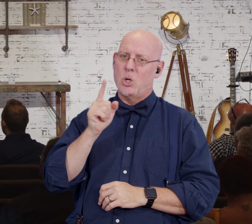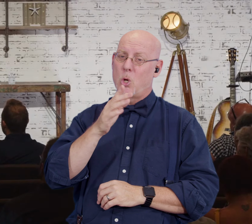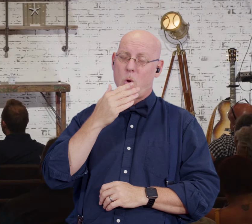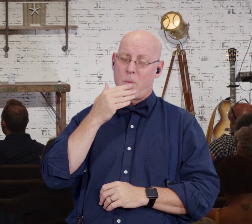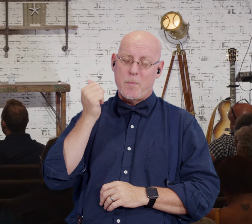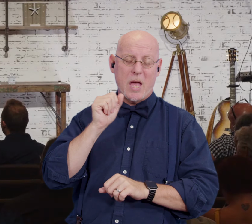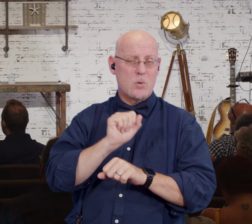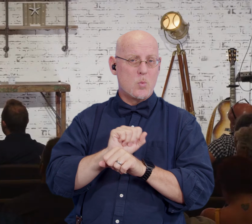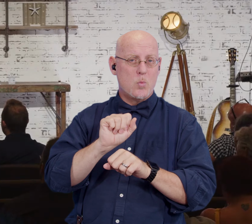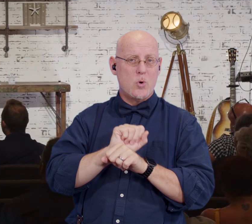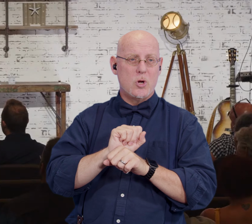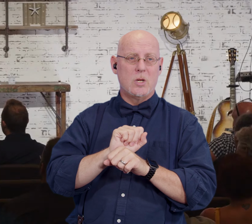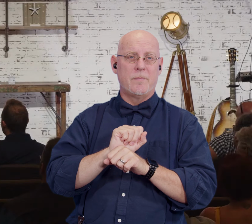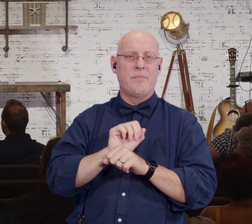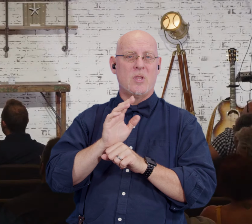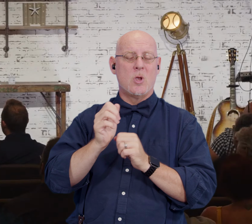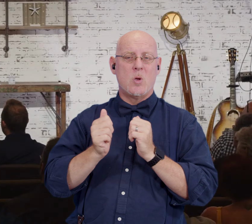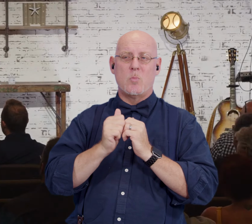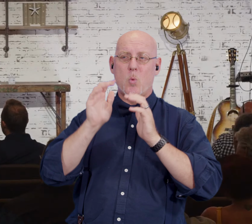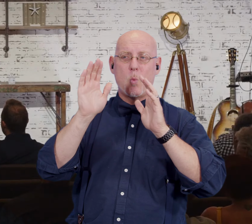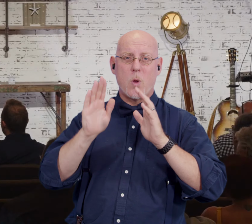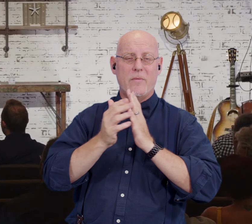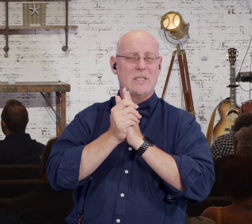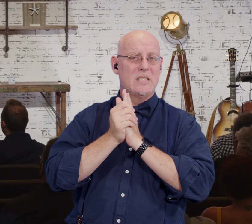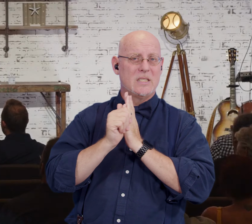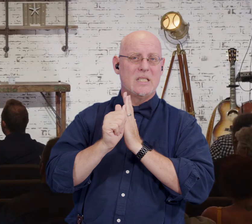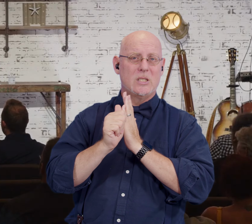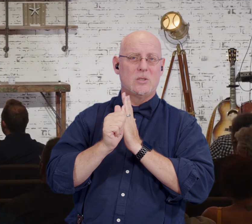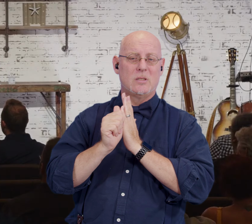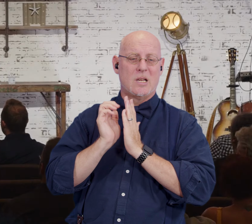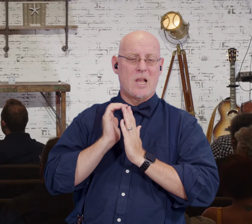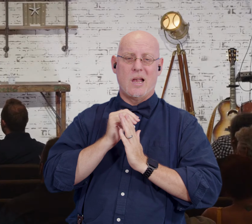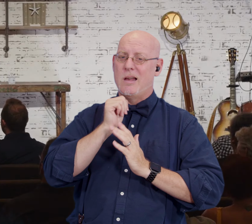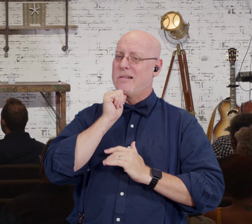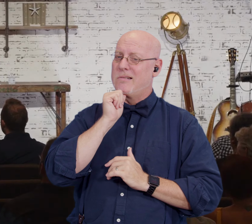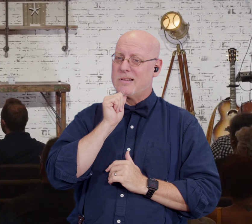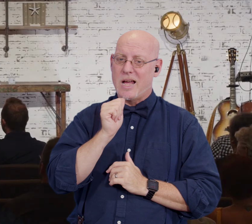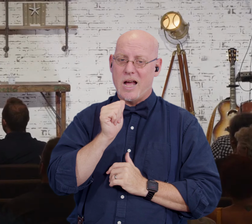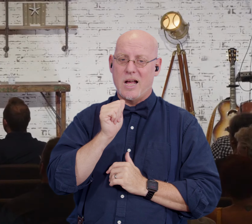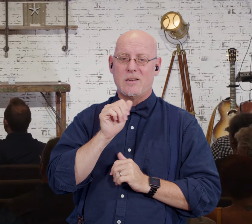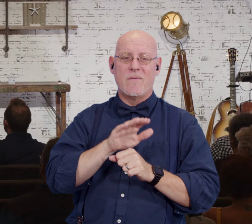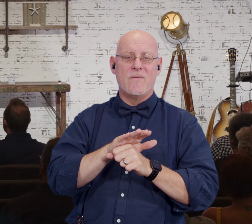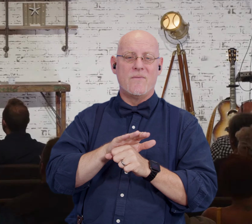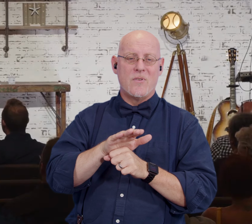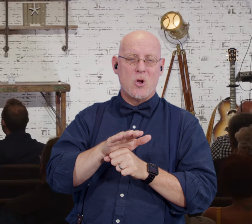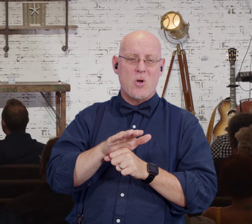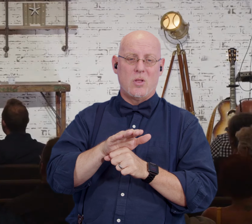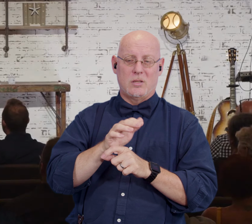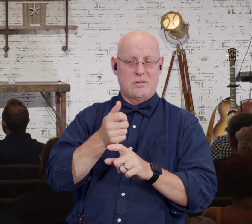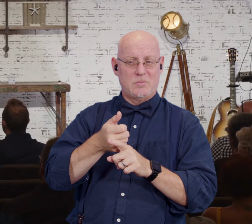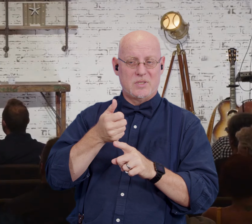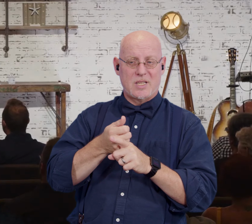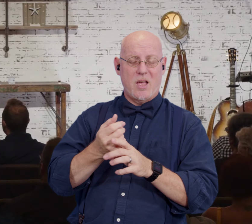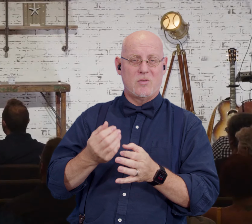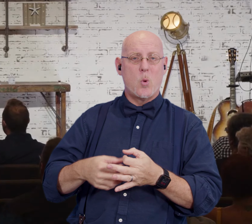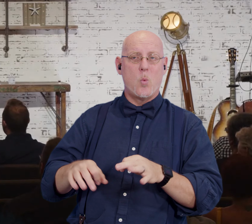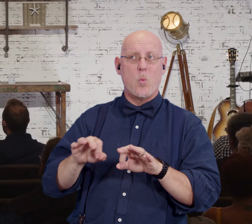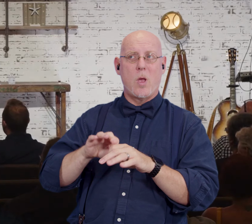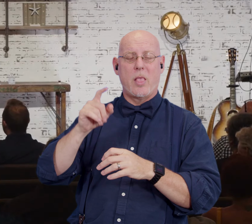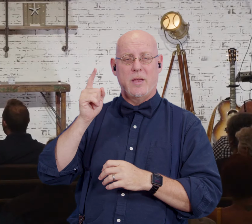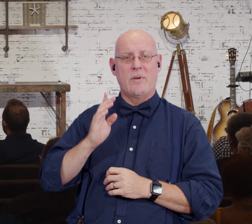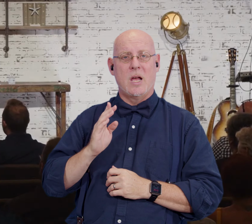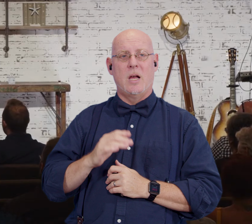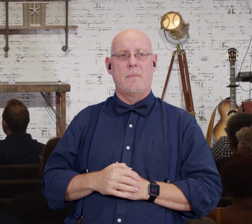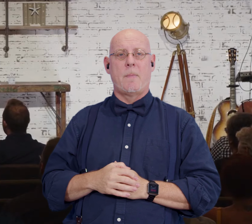Like your best efforts, your most remarkable skills are not fully in and of themselves worthy